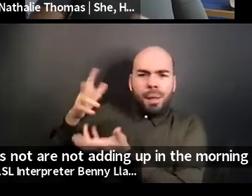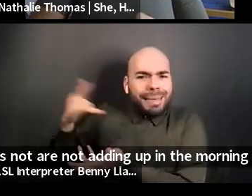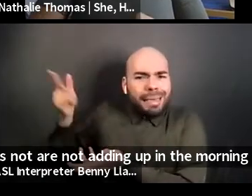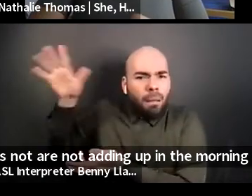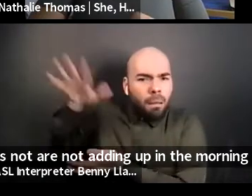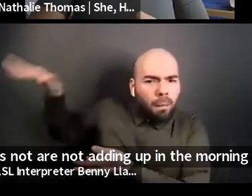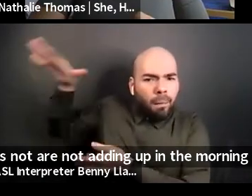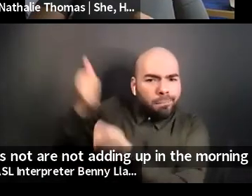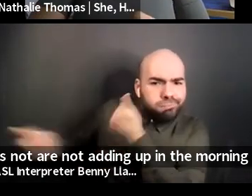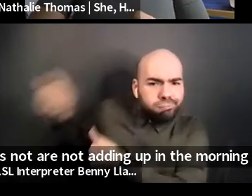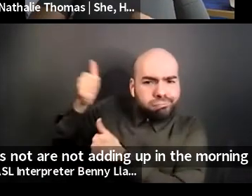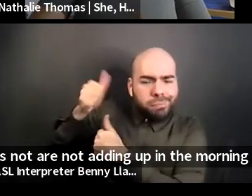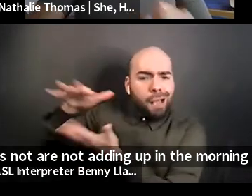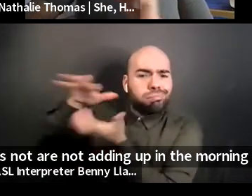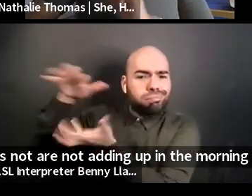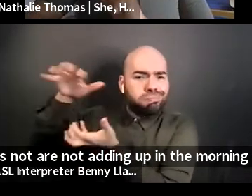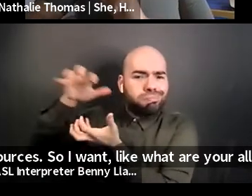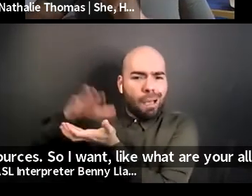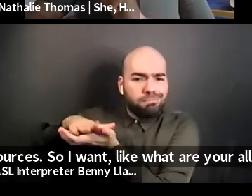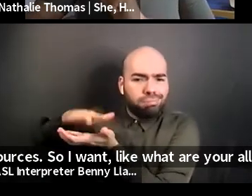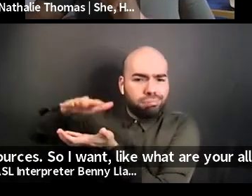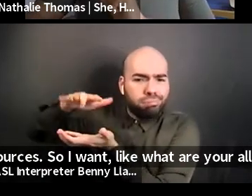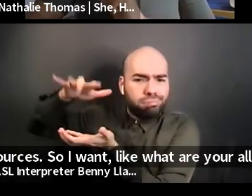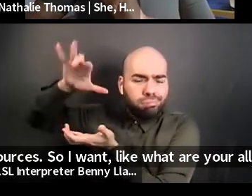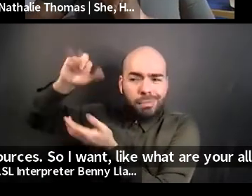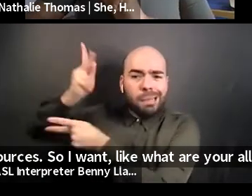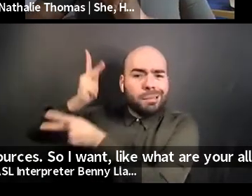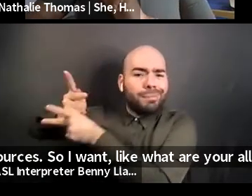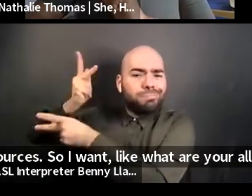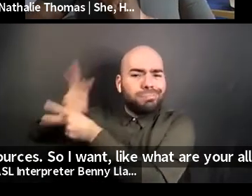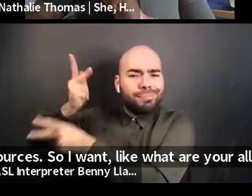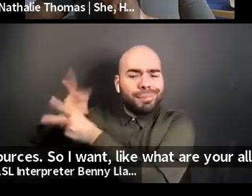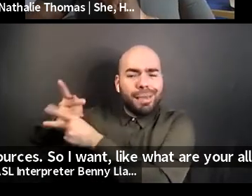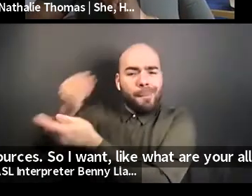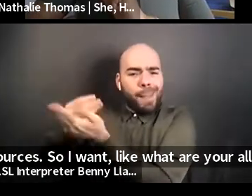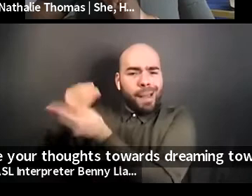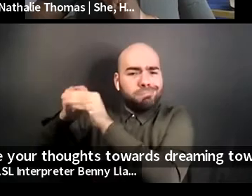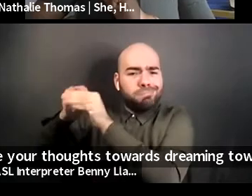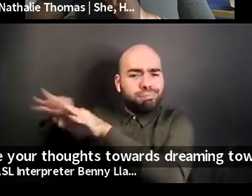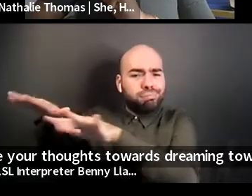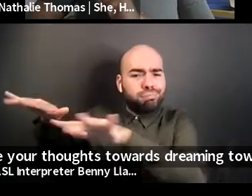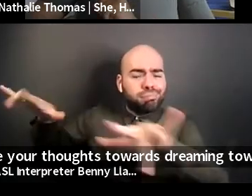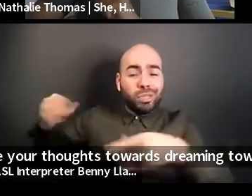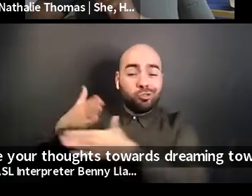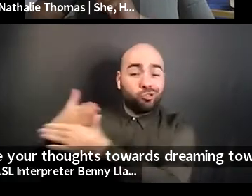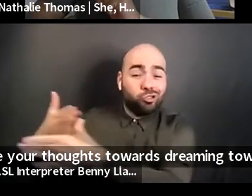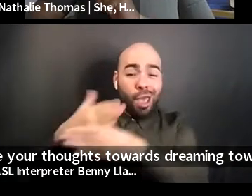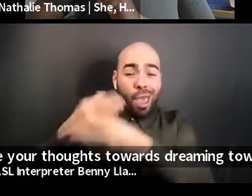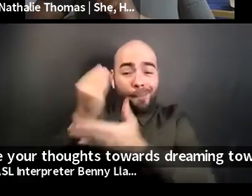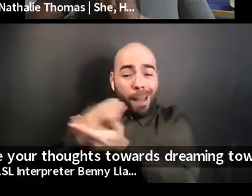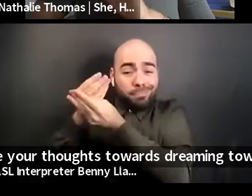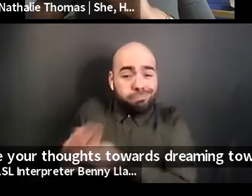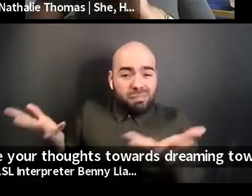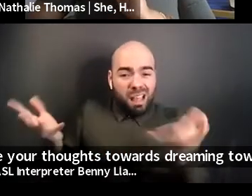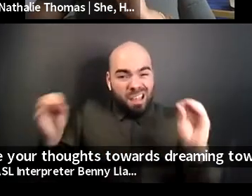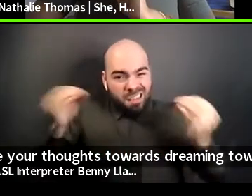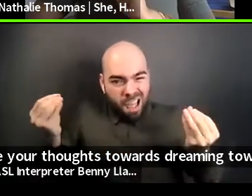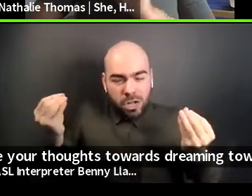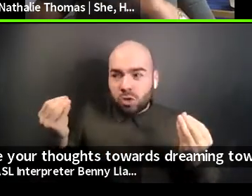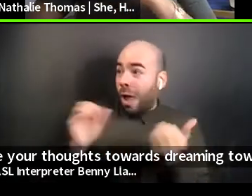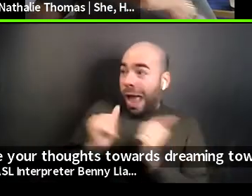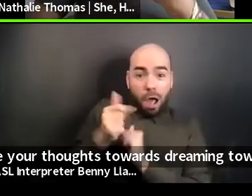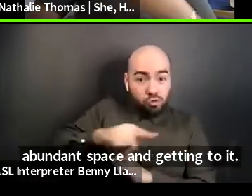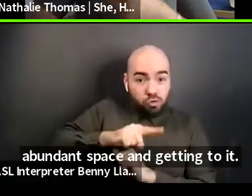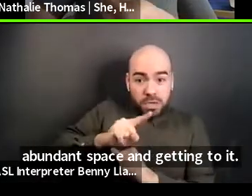are your thoughts towards dreaming towards that abundant space and getting to it? I